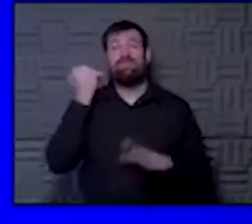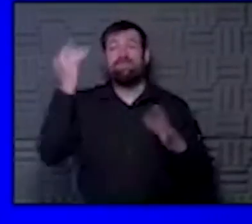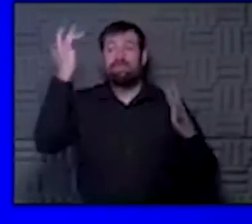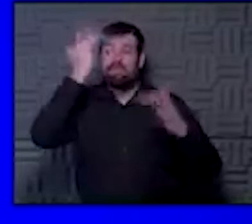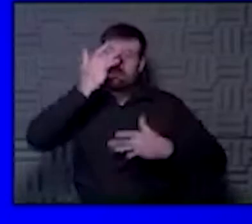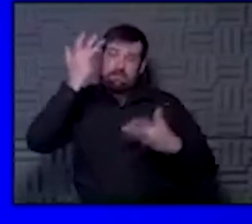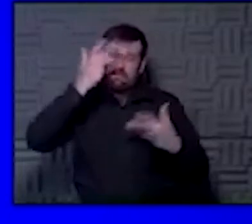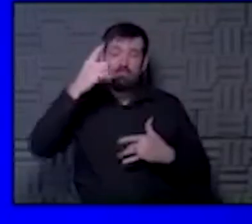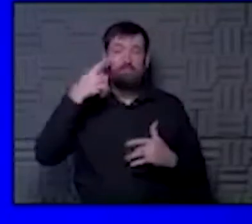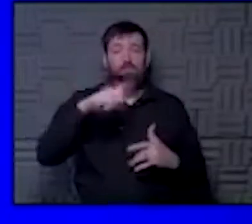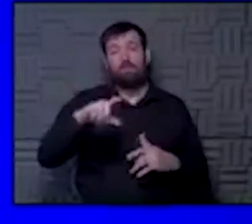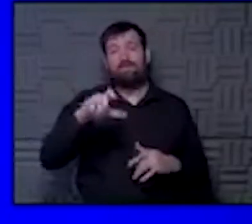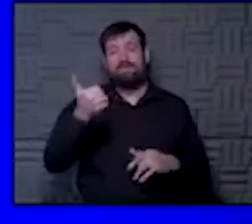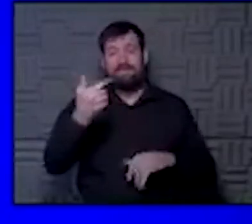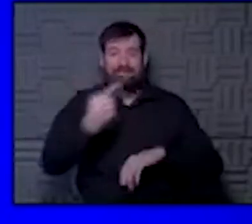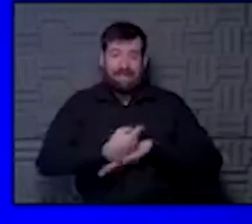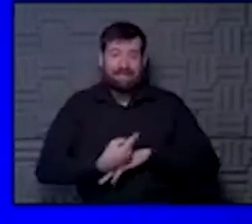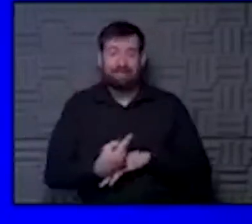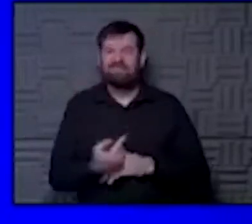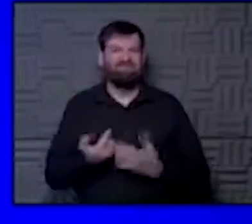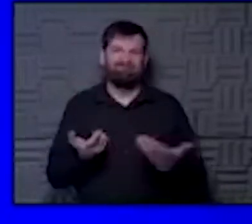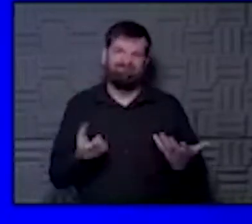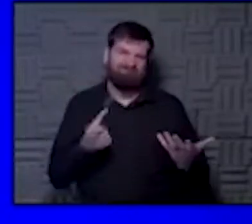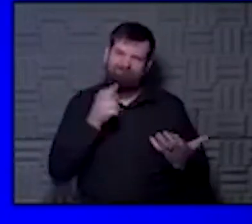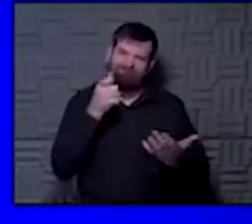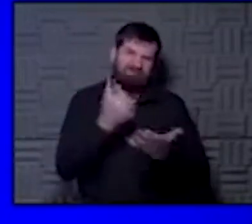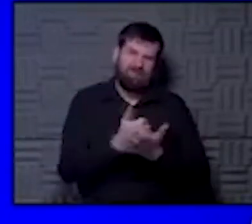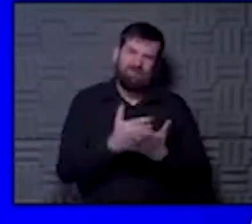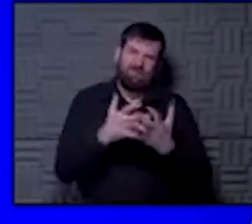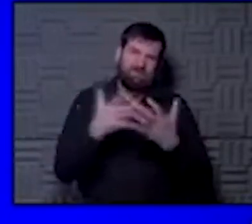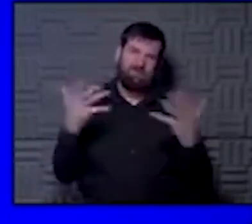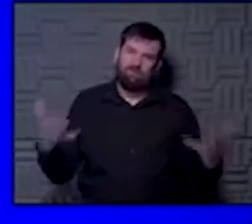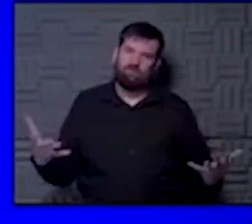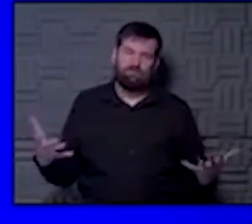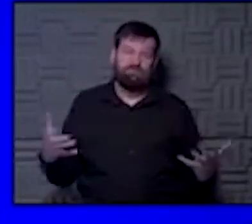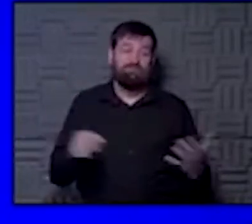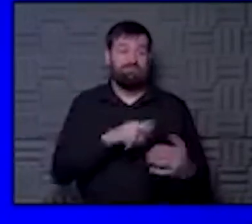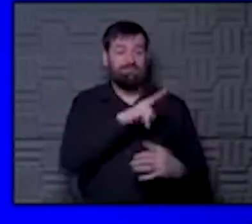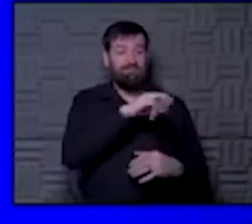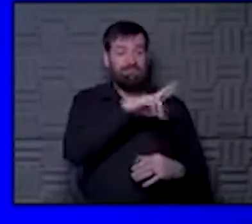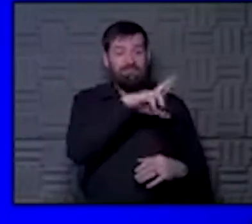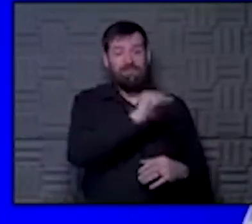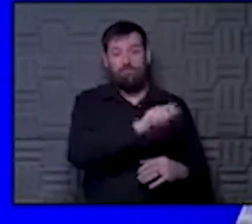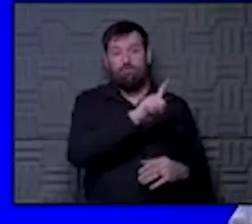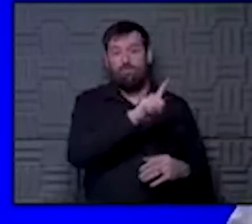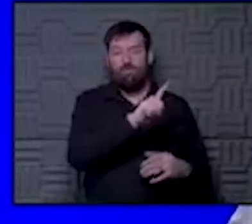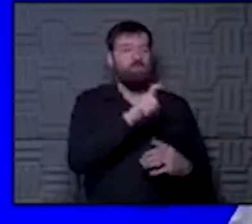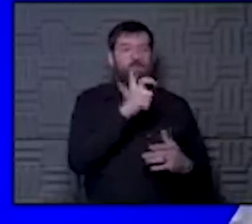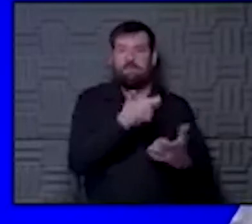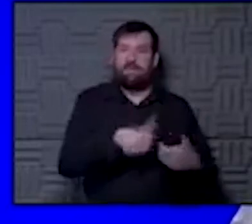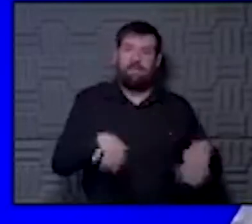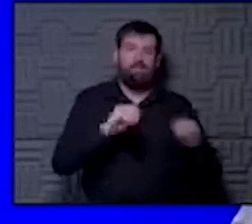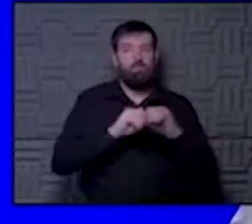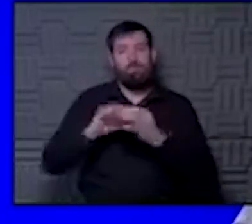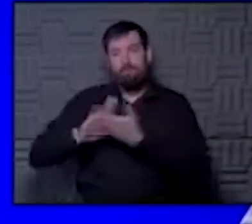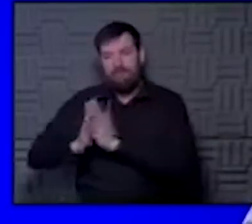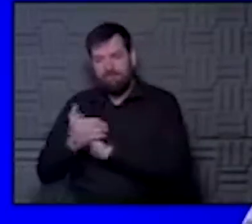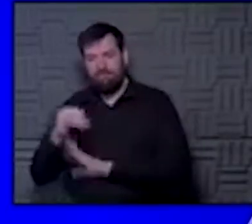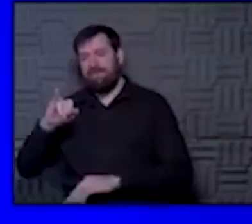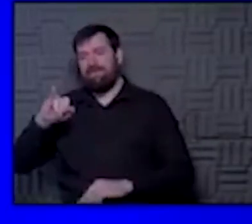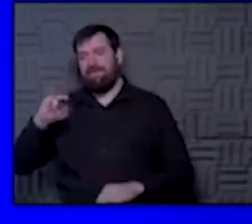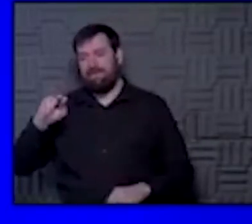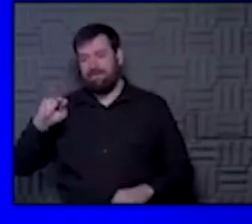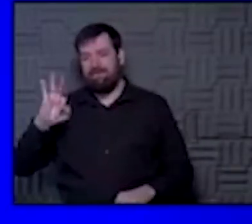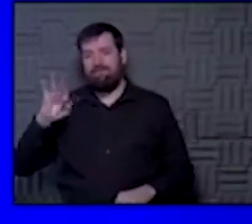for 10 days, it's probably not going to help you much. You are moving out of that viral phase of the infection and into that inflammatory phase,